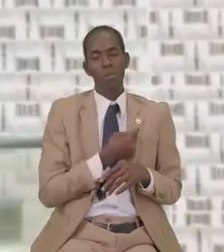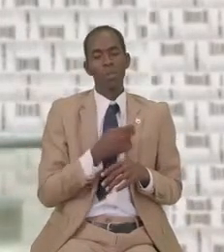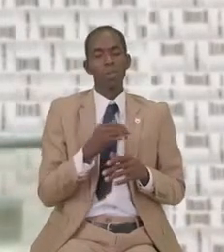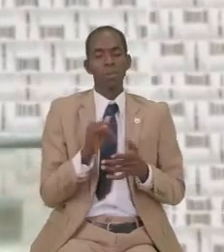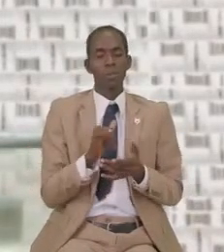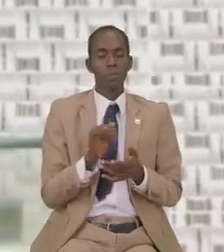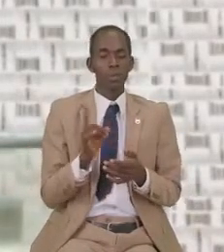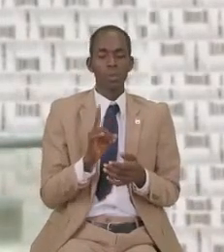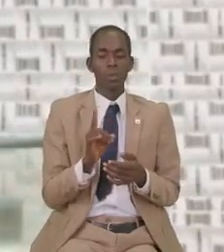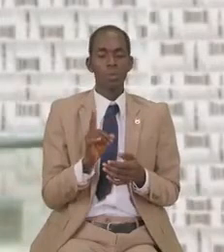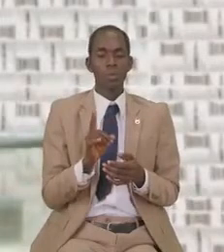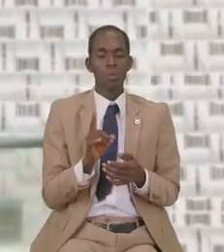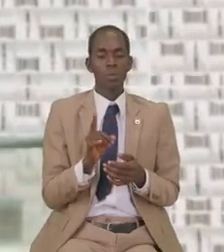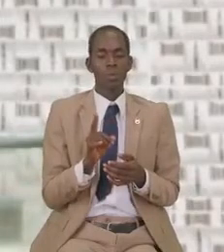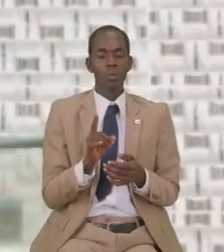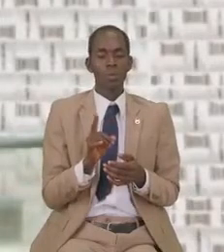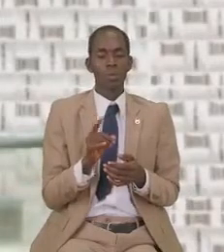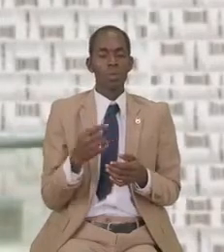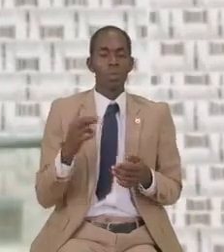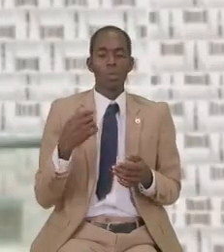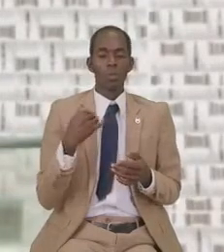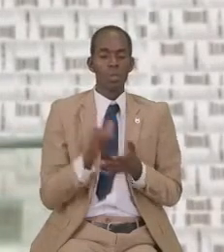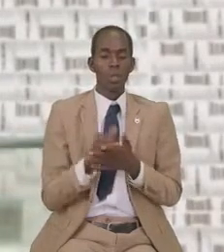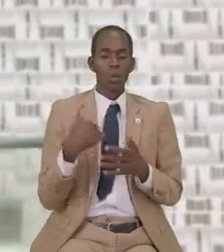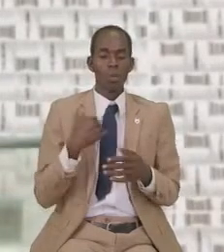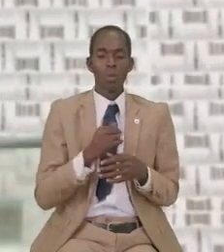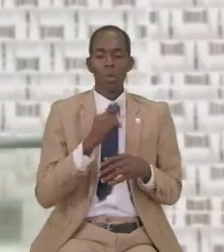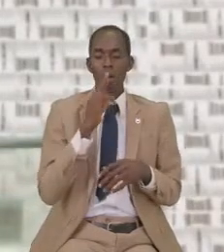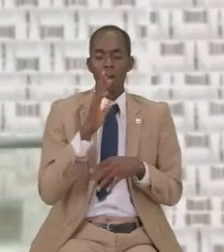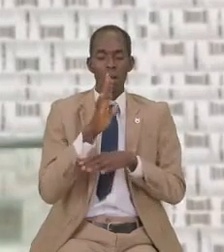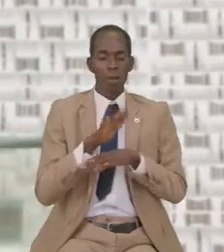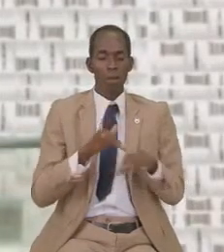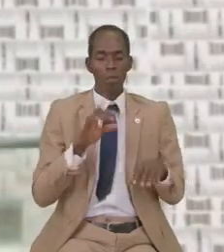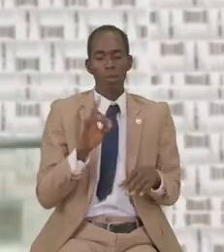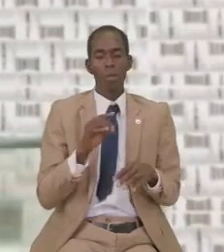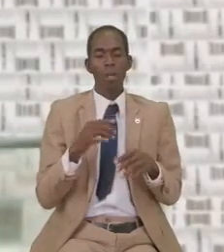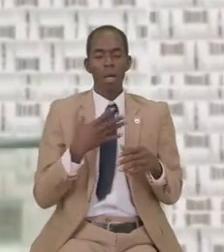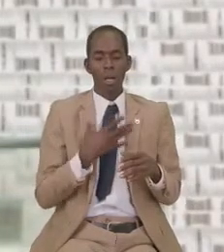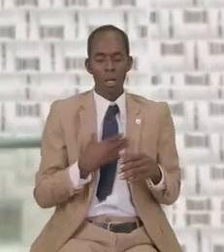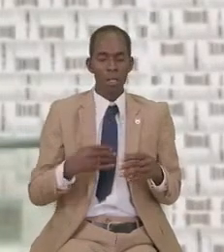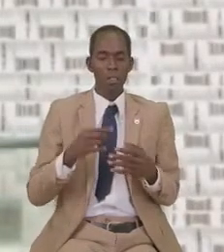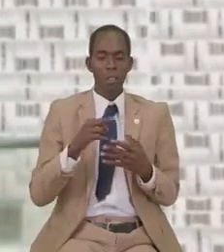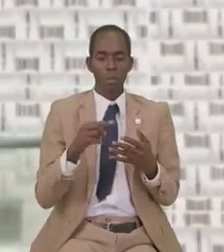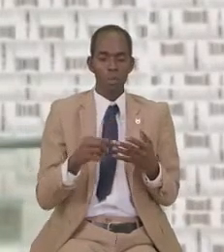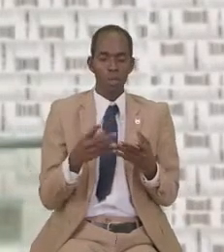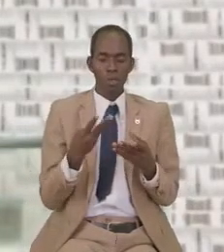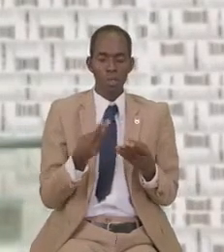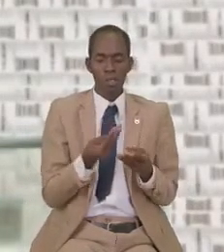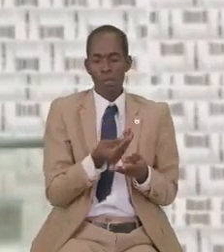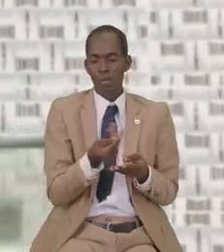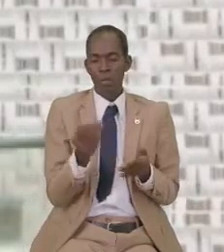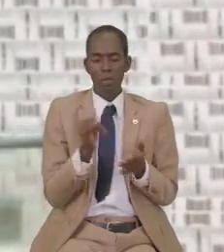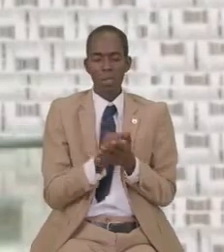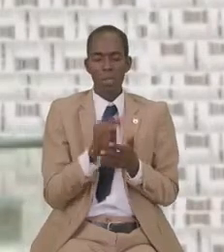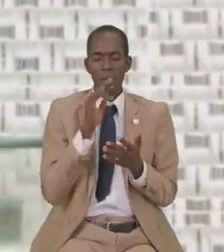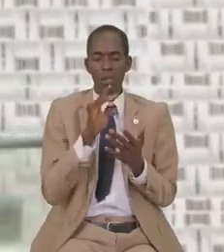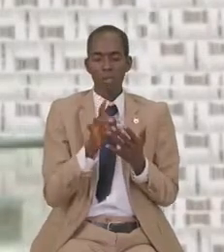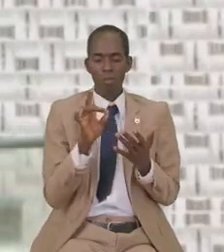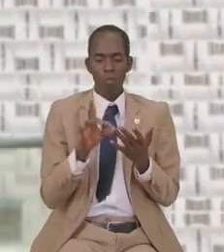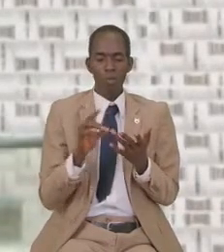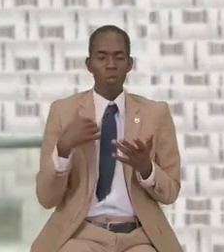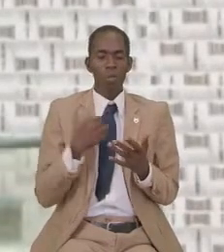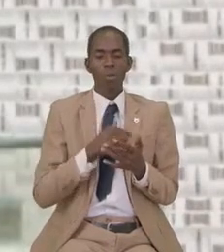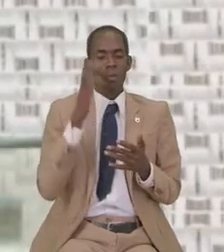called and we are the chosen among the few that are chosen. Lord, we will not toil with